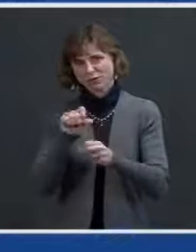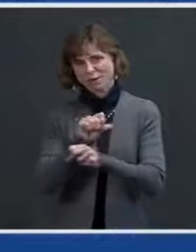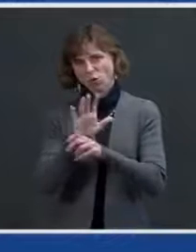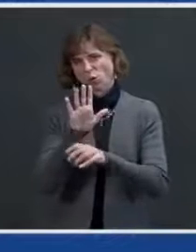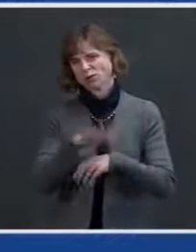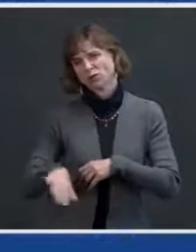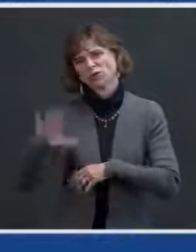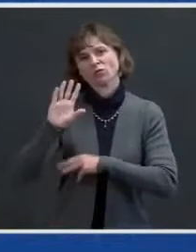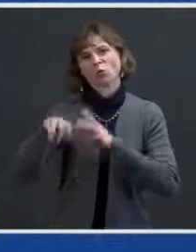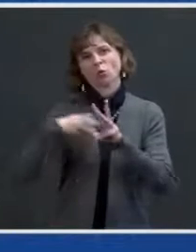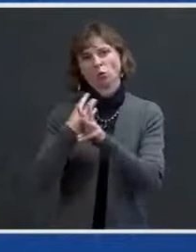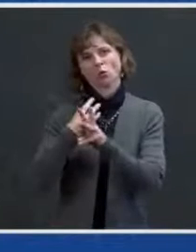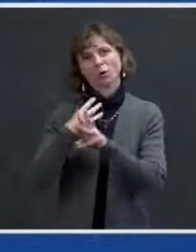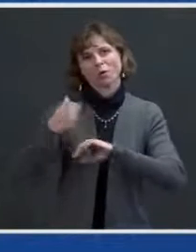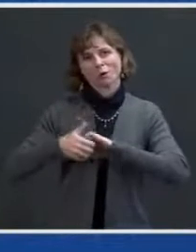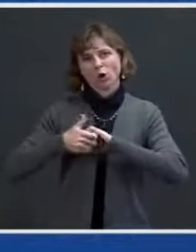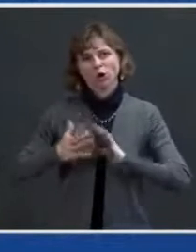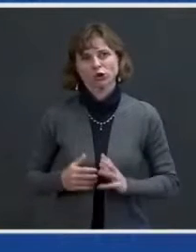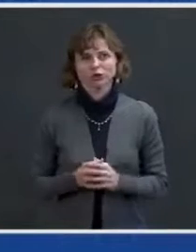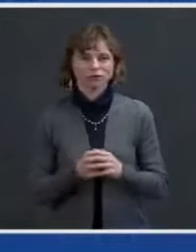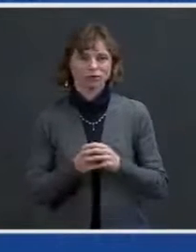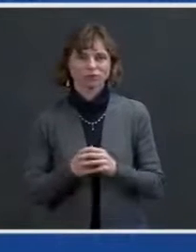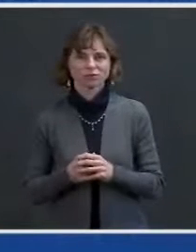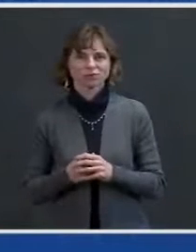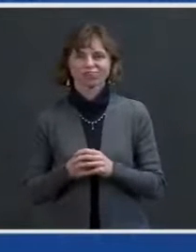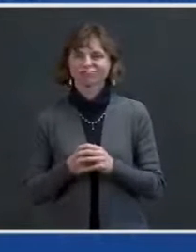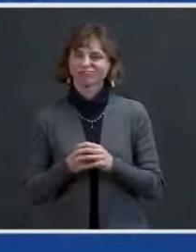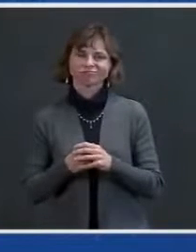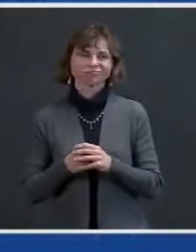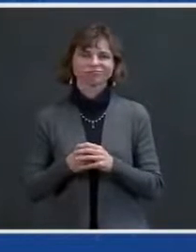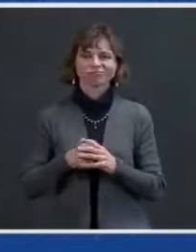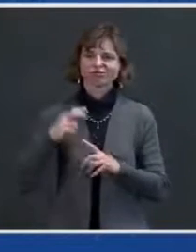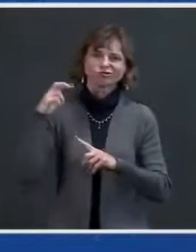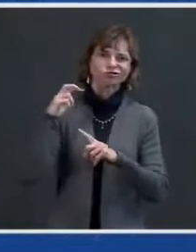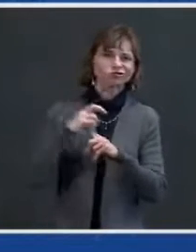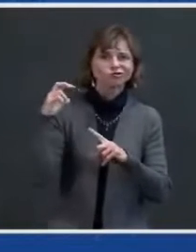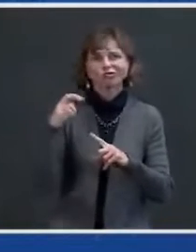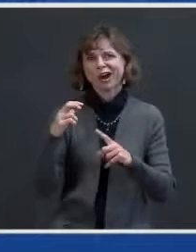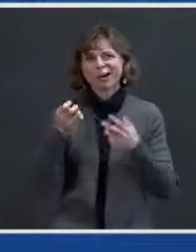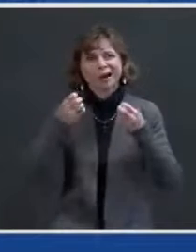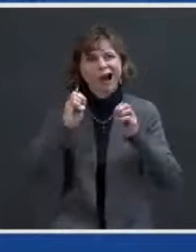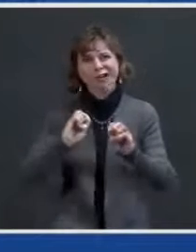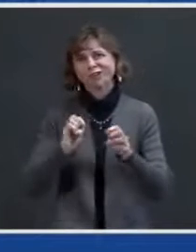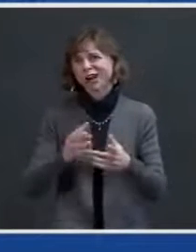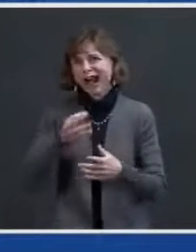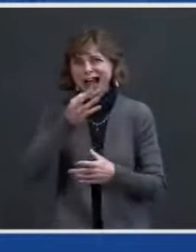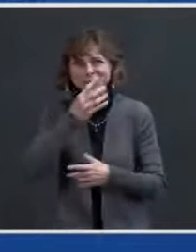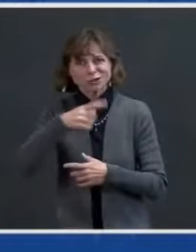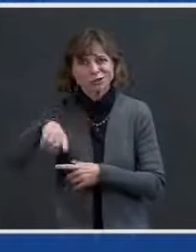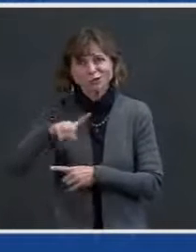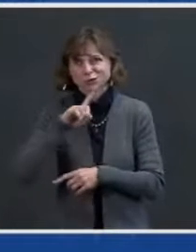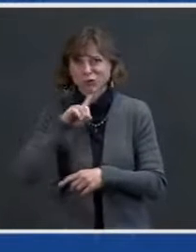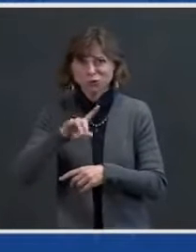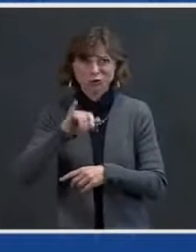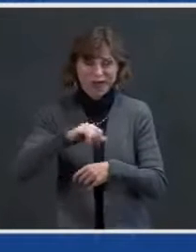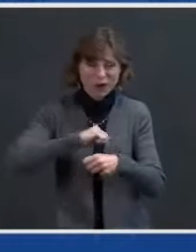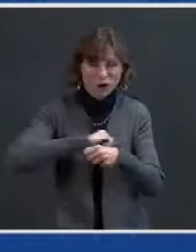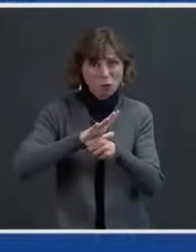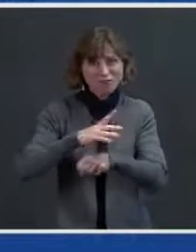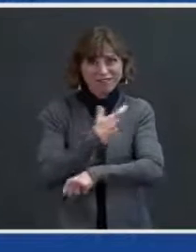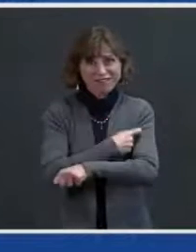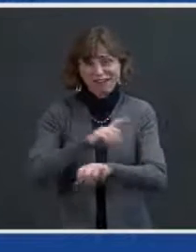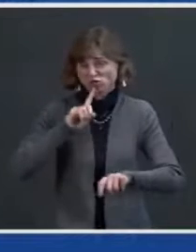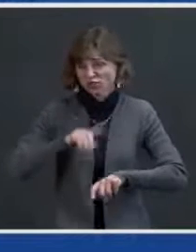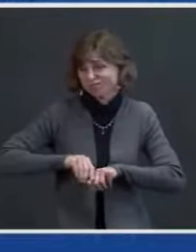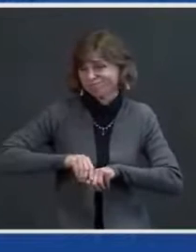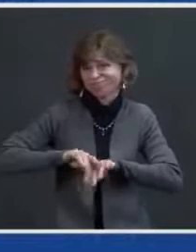partners for the really exceptional effort and expertise that have gone in to making sure our COVID-19 vaccine reaches as many